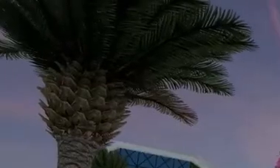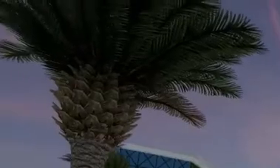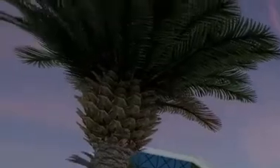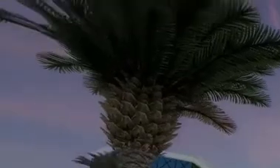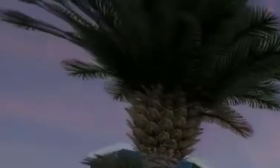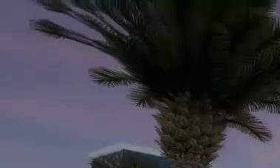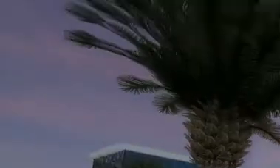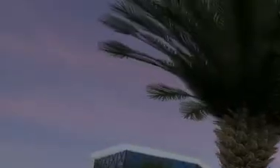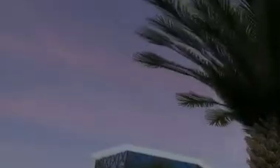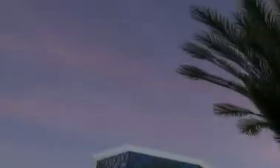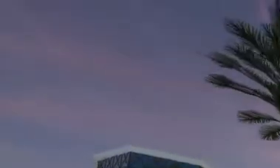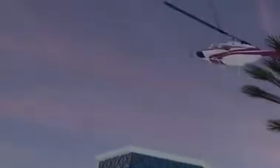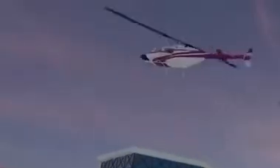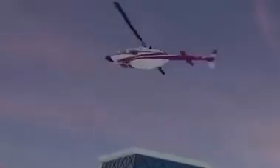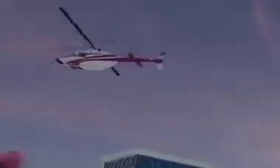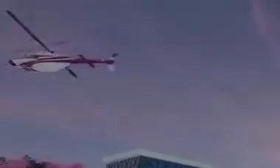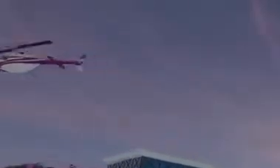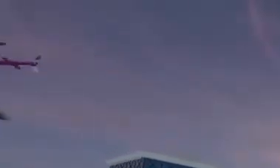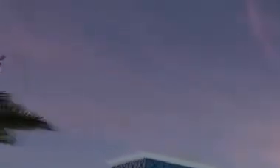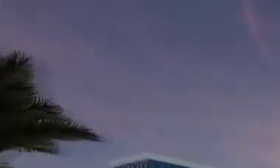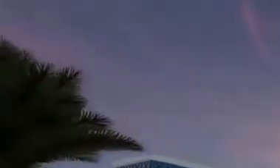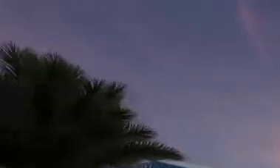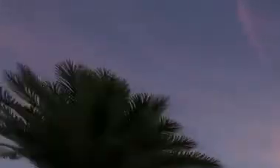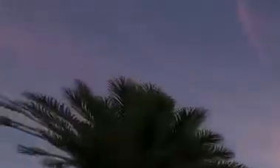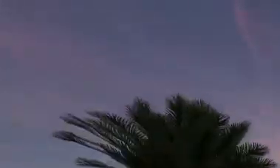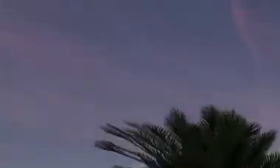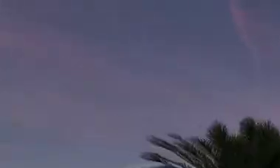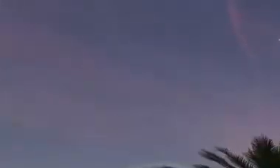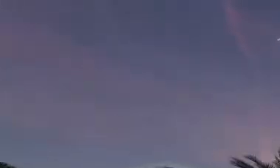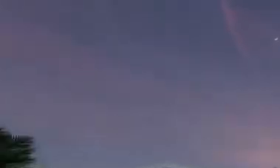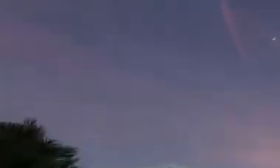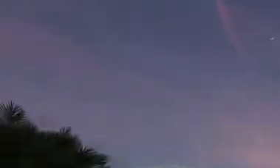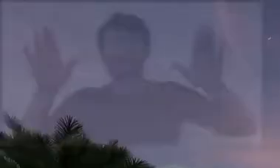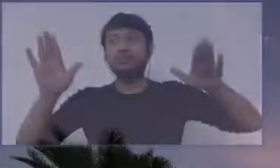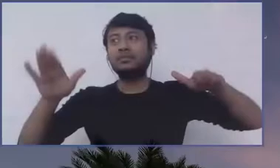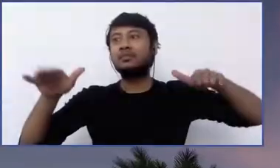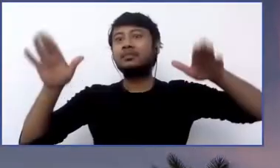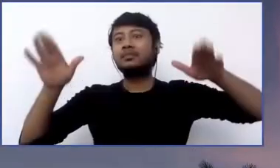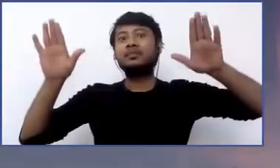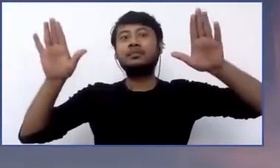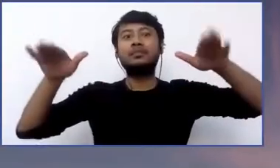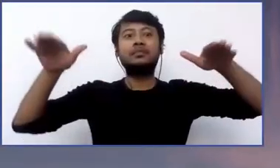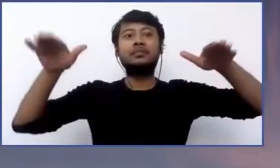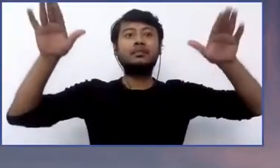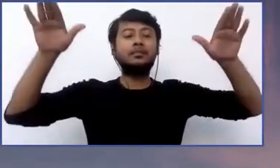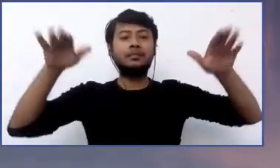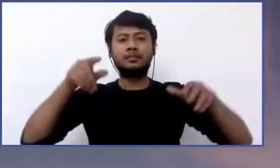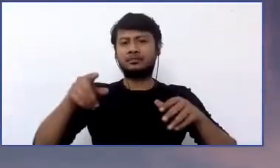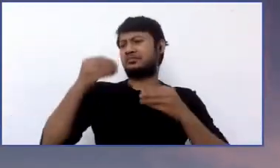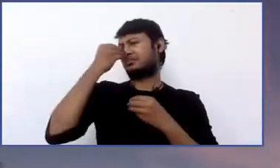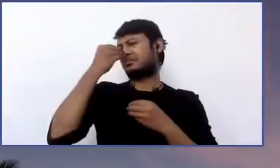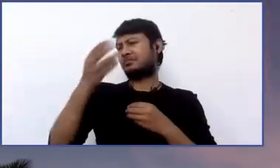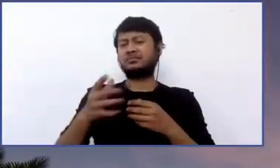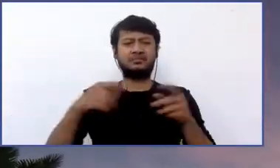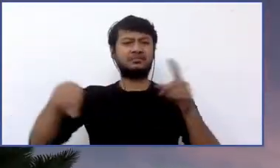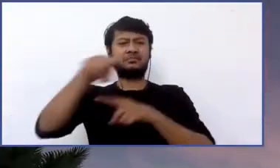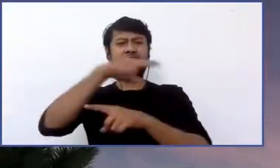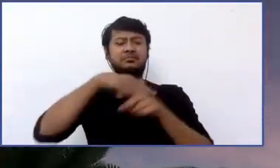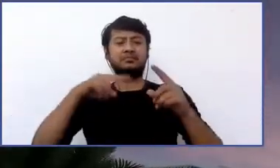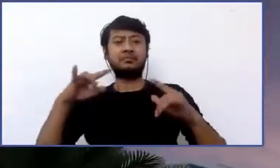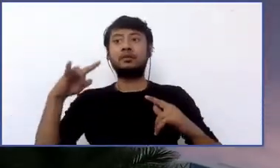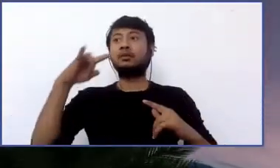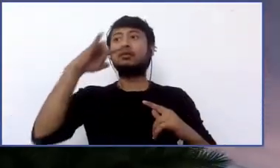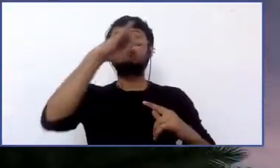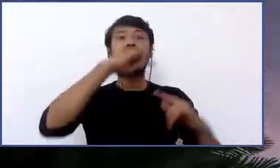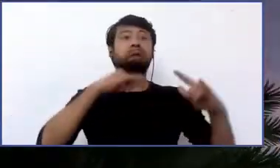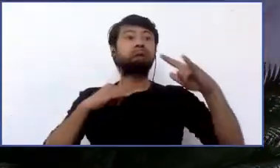A bird, when it flies, doesn't care about its size. And airplanes, even with their weight, can soar across the skies. From STEM to arts to sports, we have